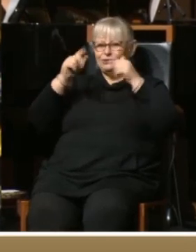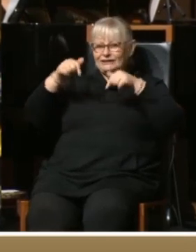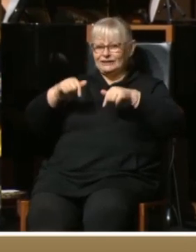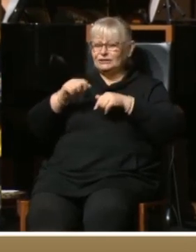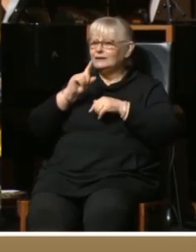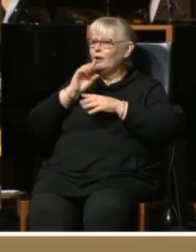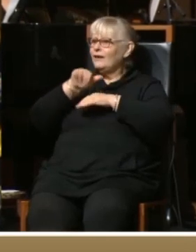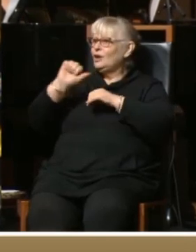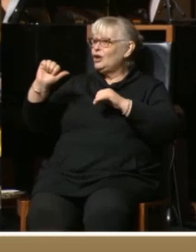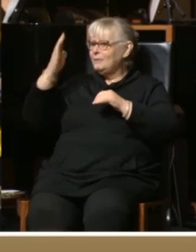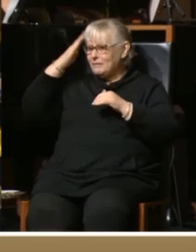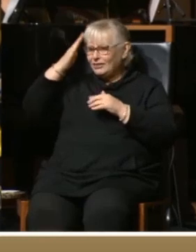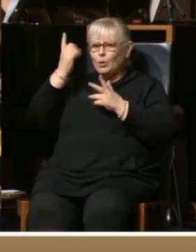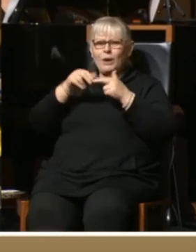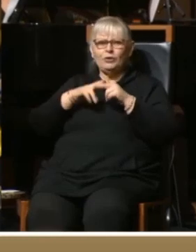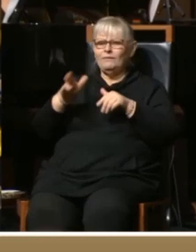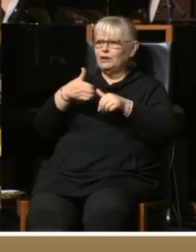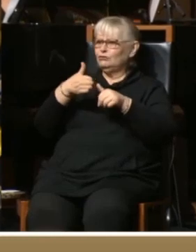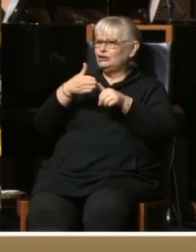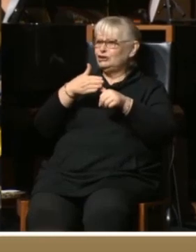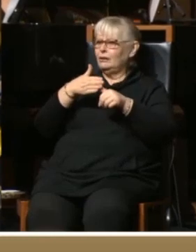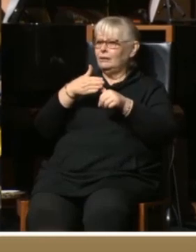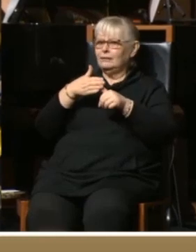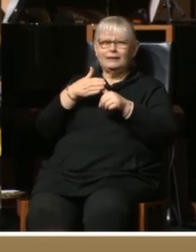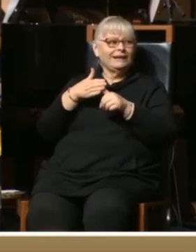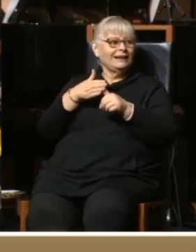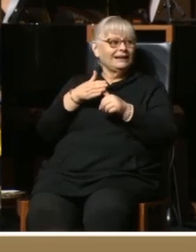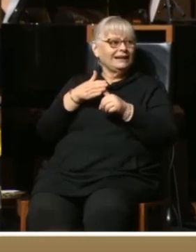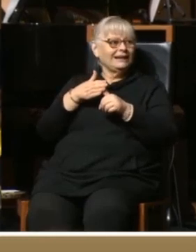her mother, who was one of the original